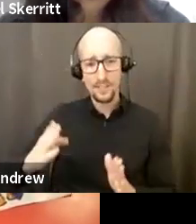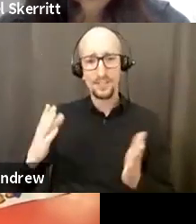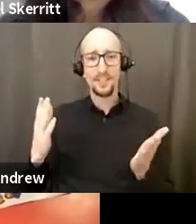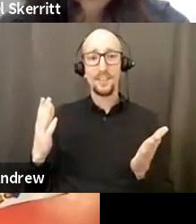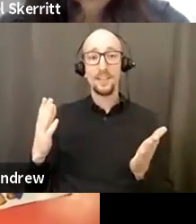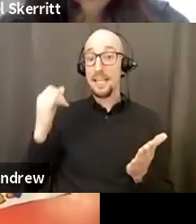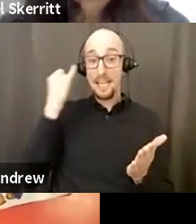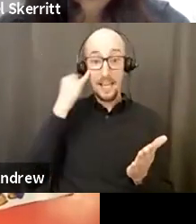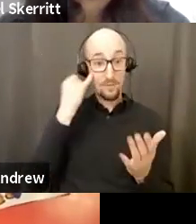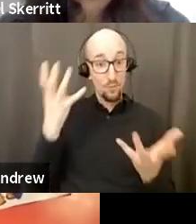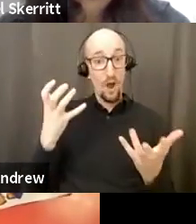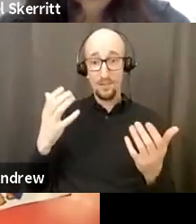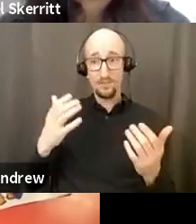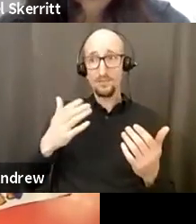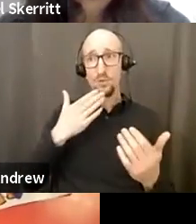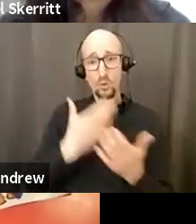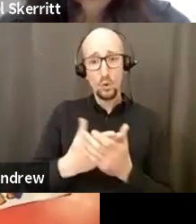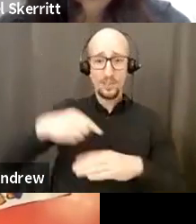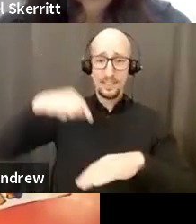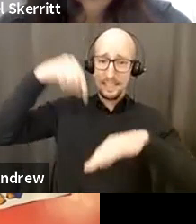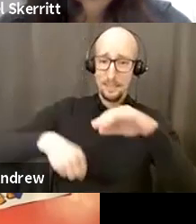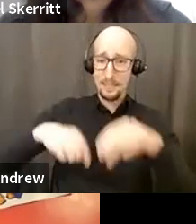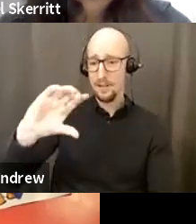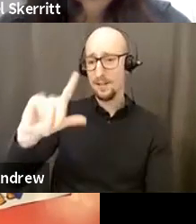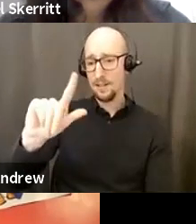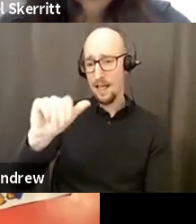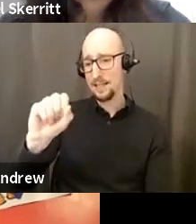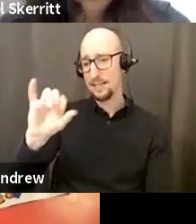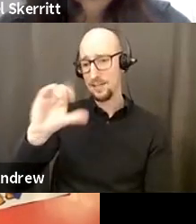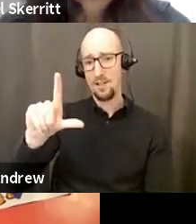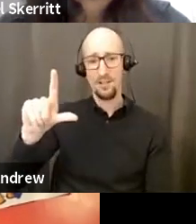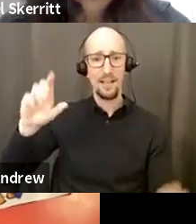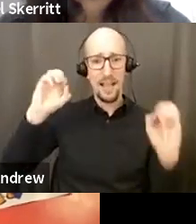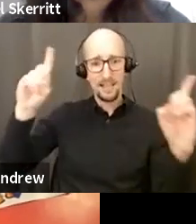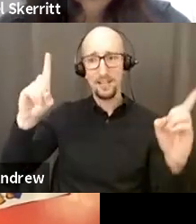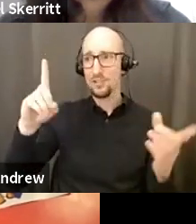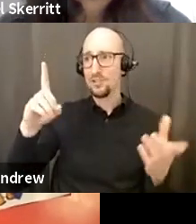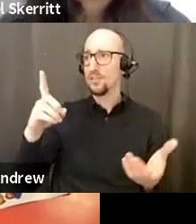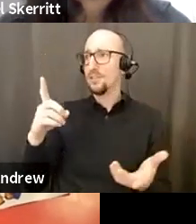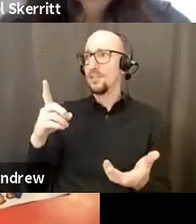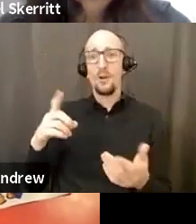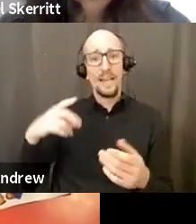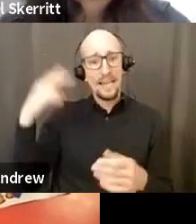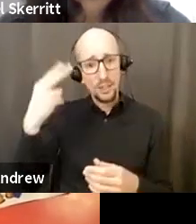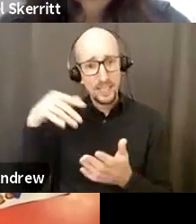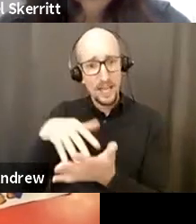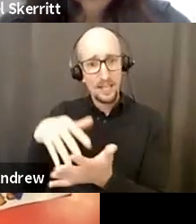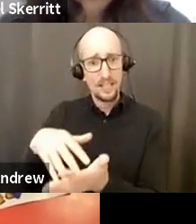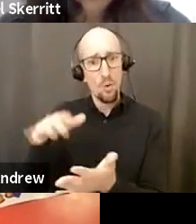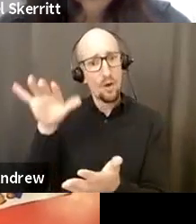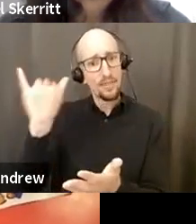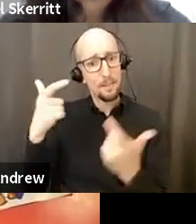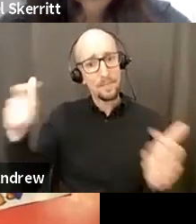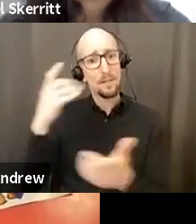if you're thinking about in some of our exam schools, that's a piece of it, and thinking about history studies, that's a huge part of an exam